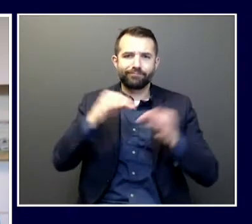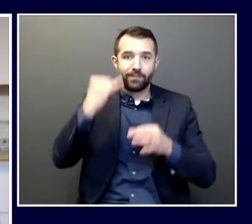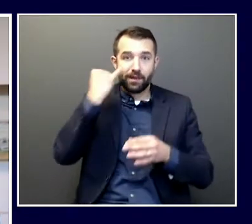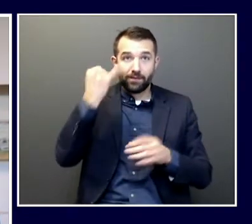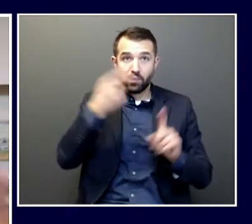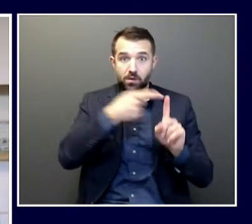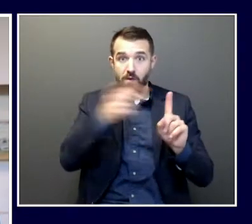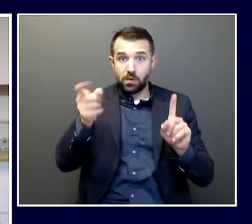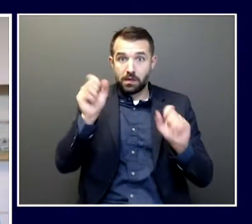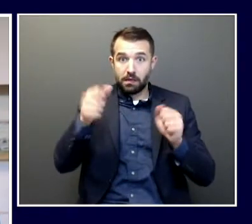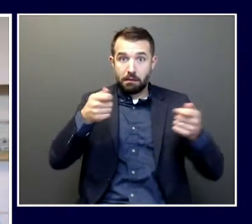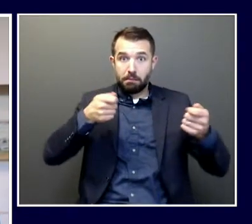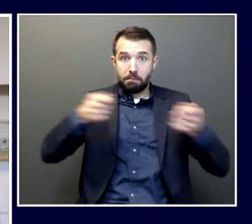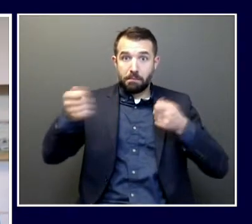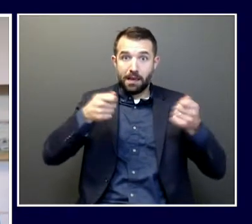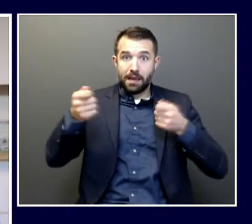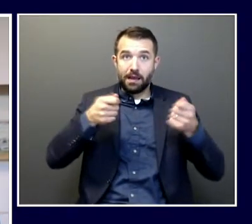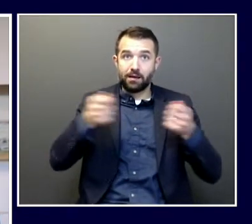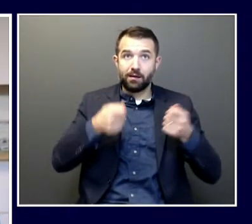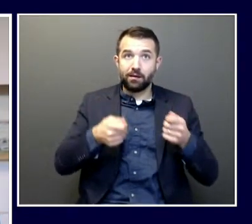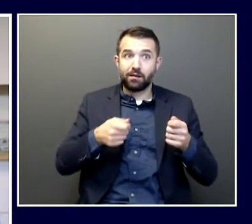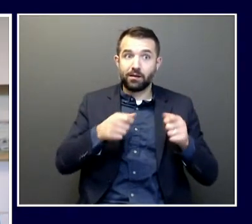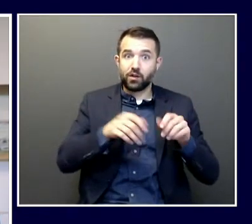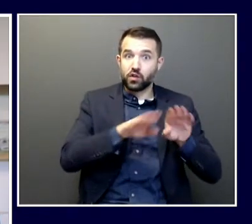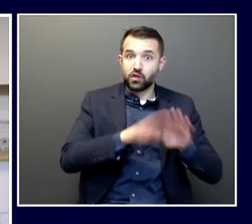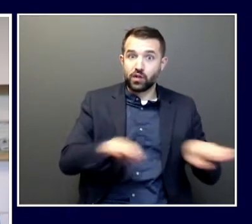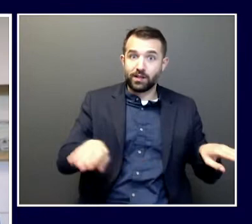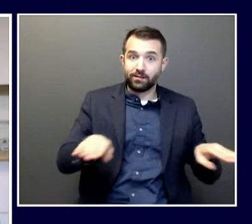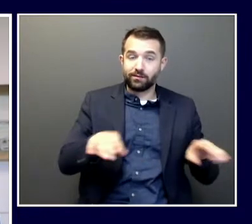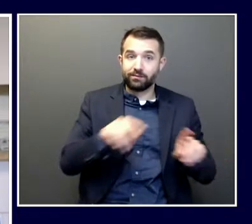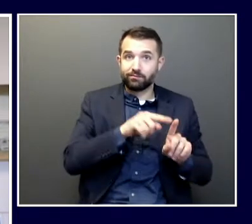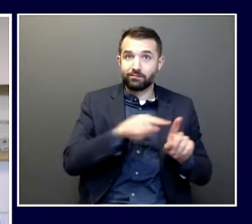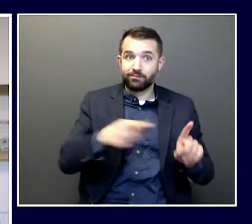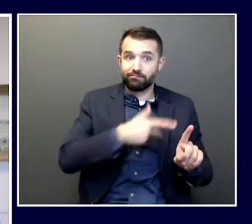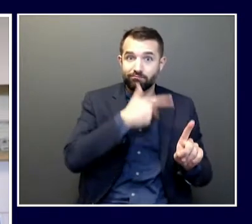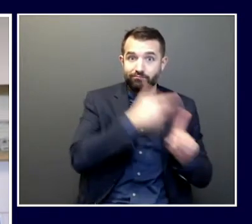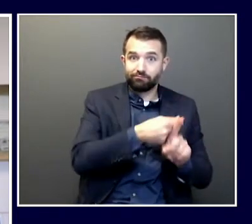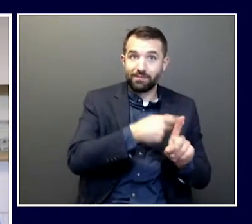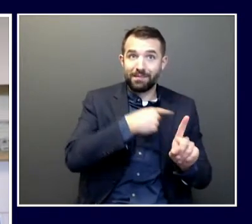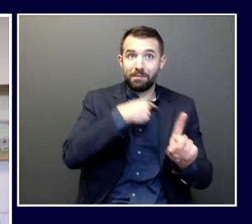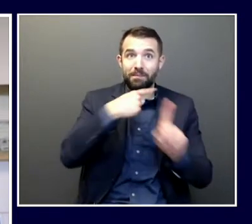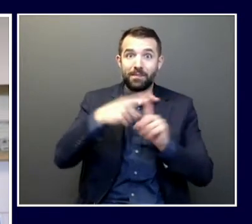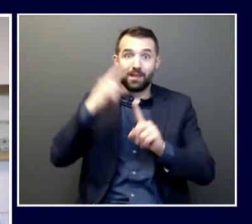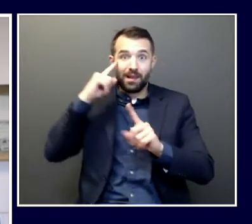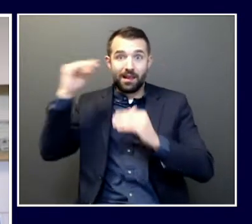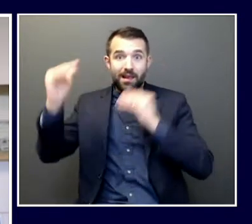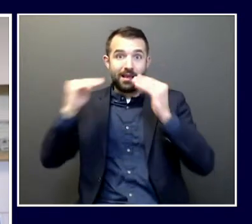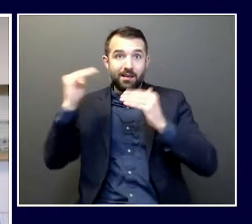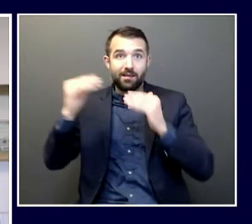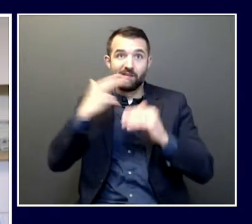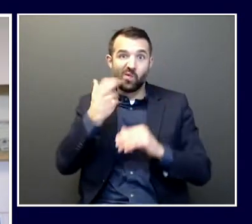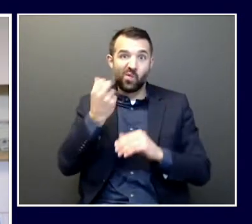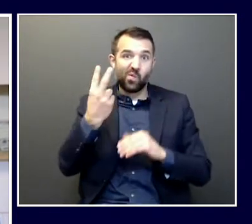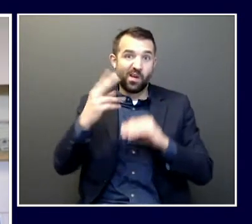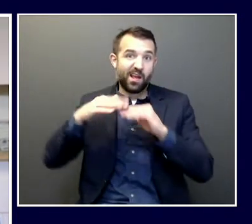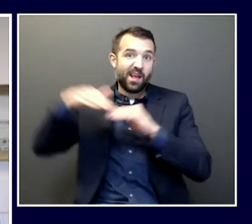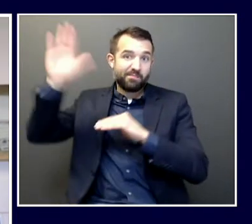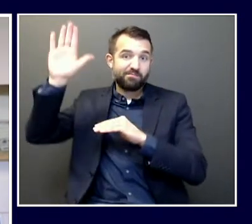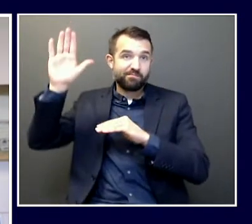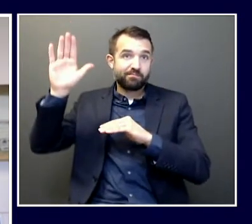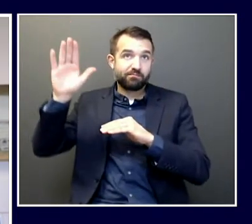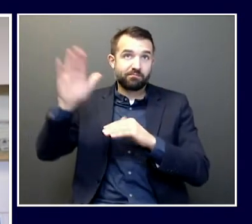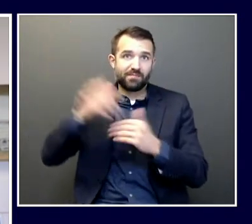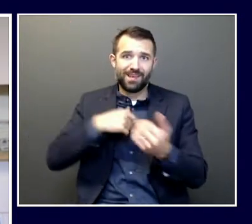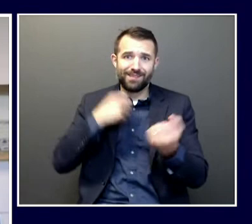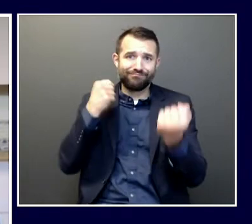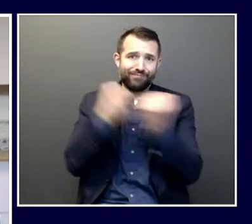offer adolescent vaccines alongside the childhood vaccine, we will support that. In fact,